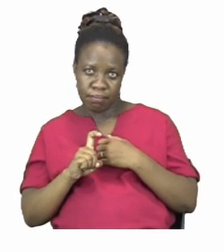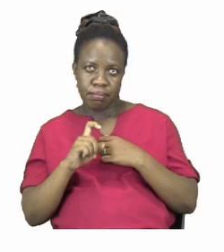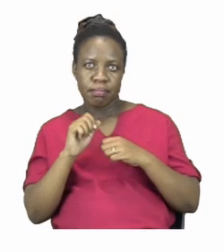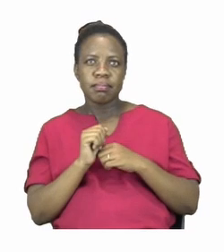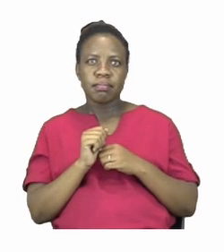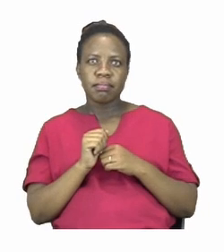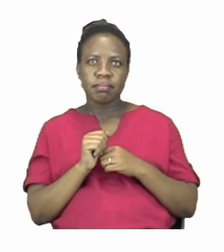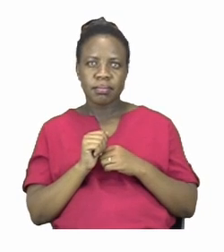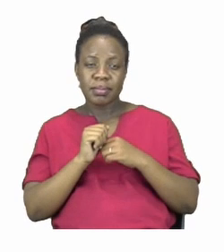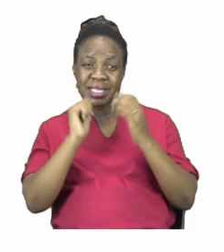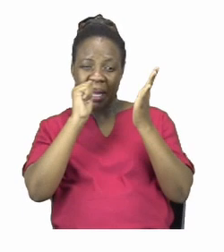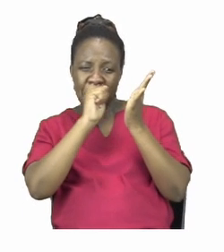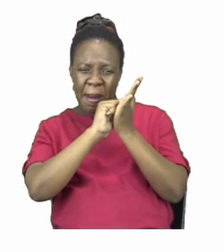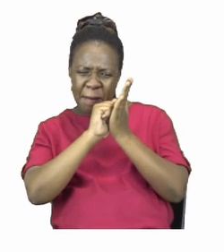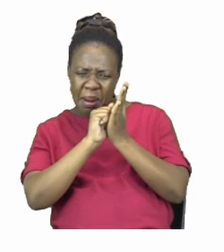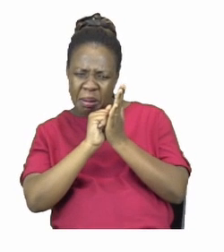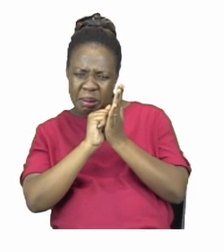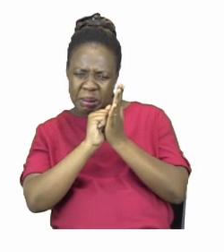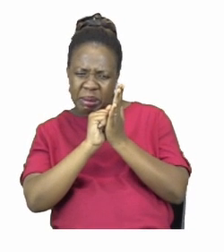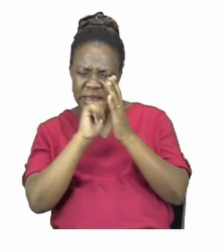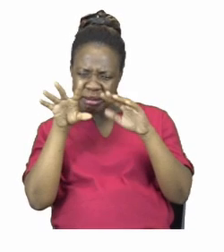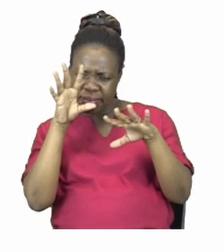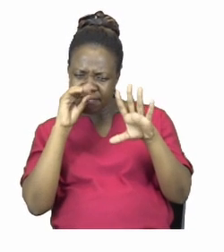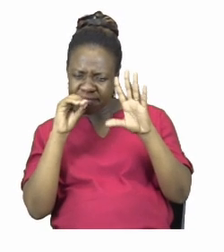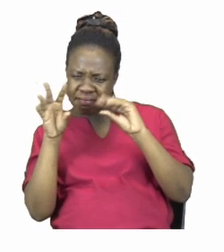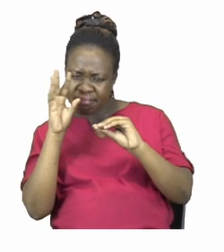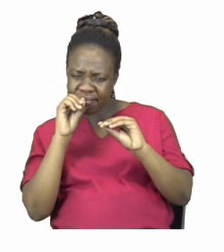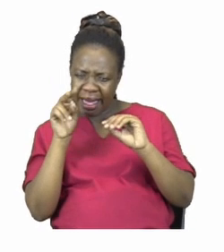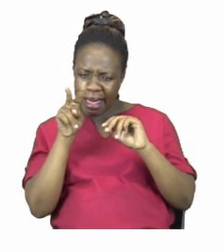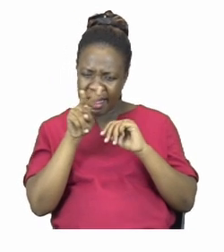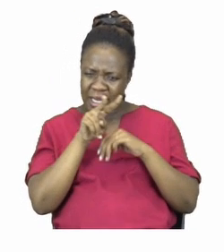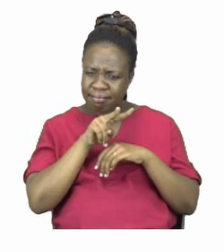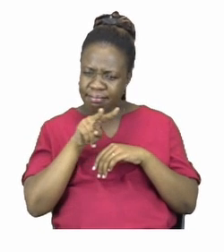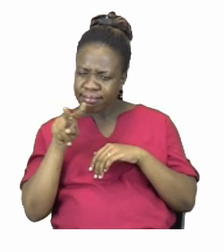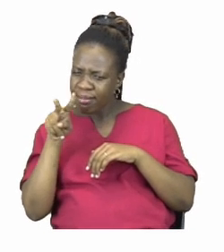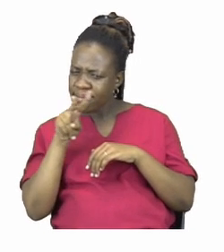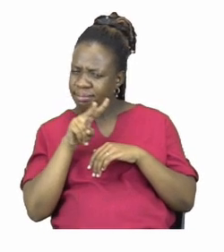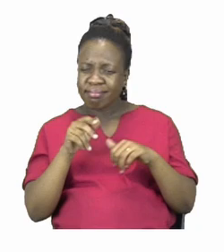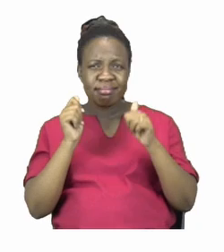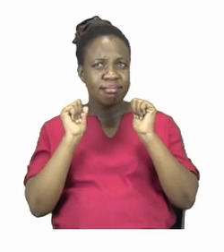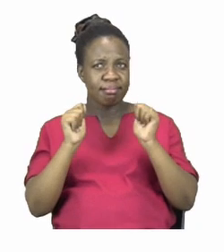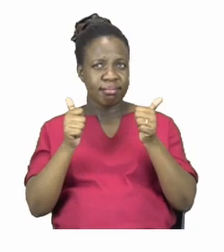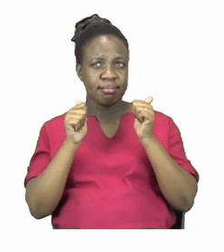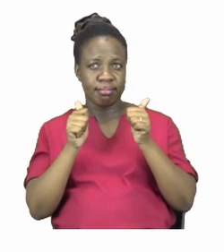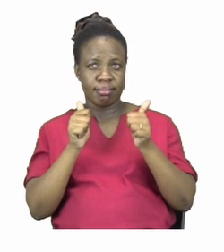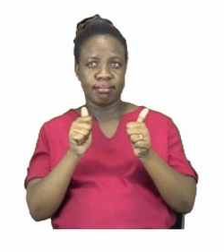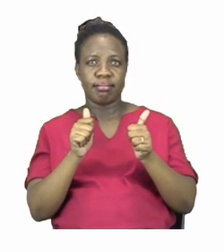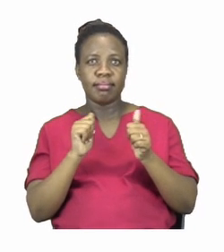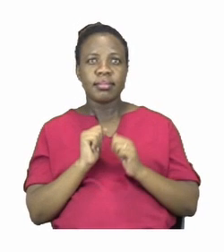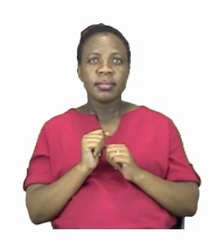map and study it carefully. Let's see. Now if you start